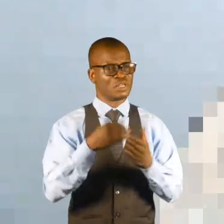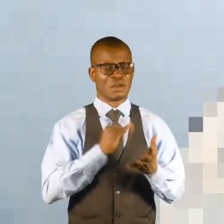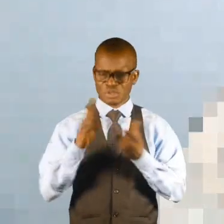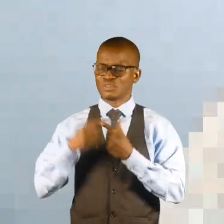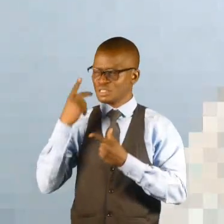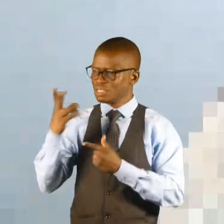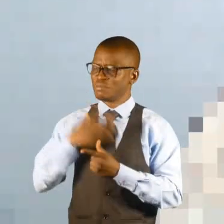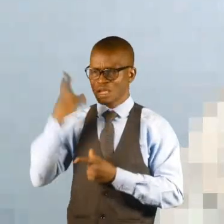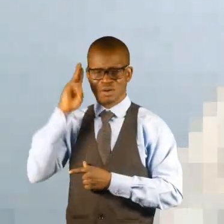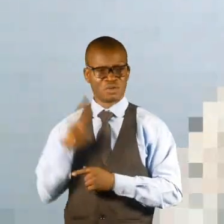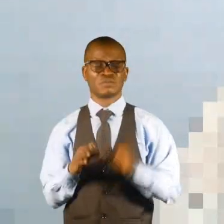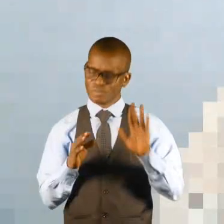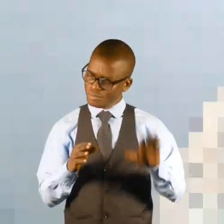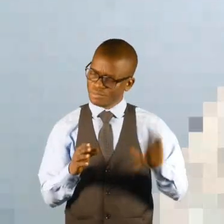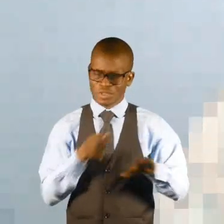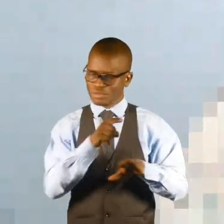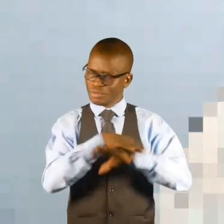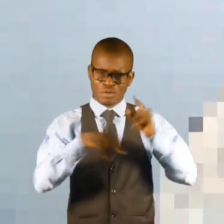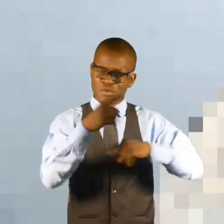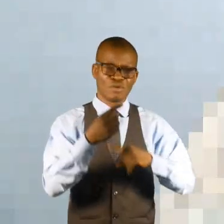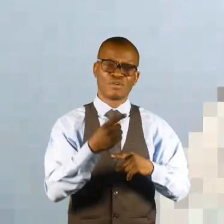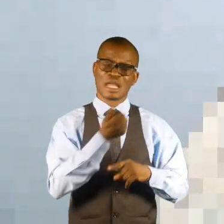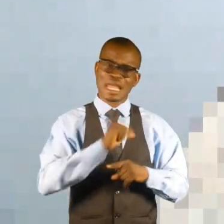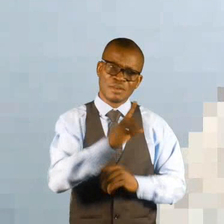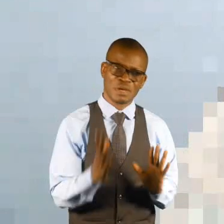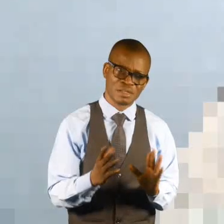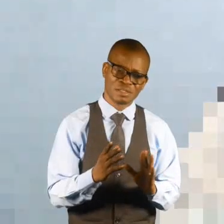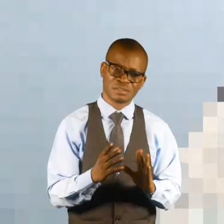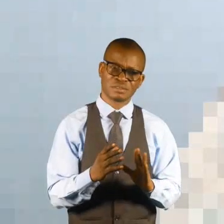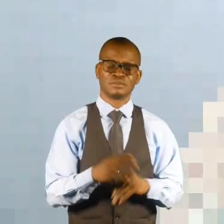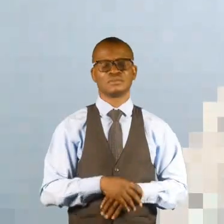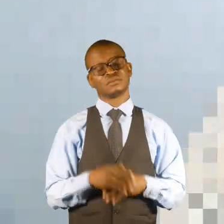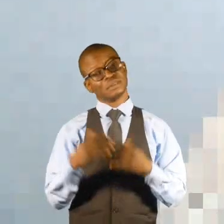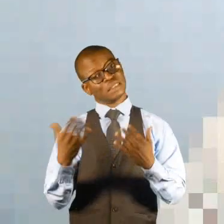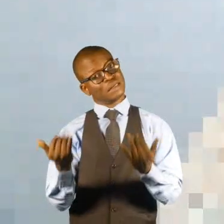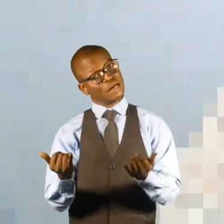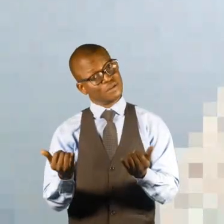go and see my uncle. She told me I should wait, I should not go anywhere.